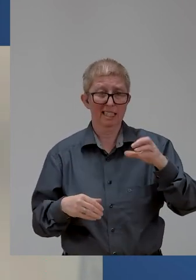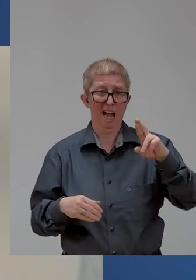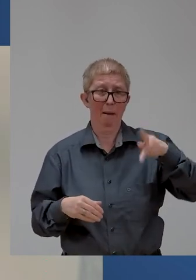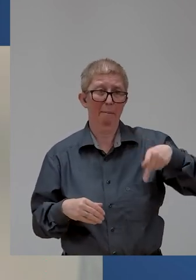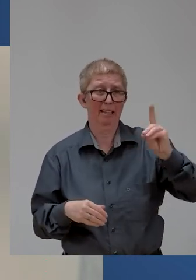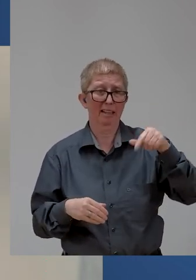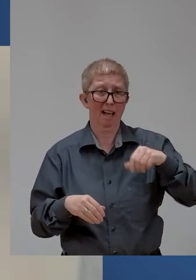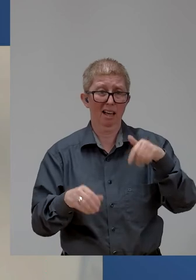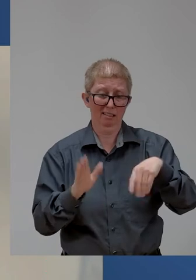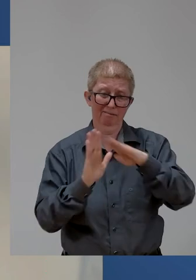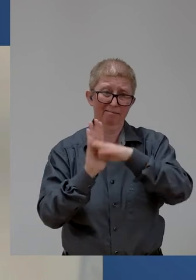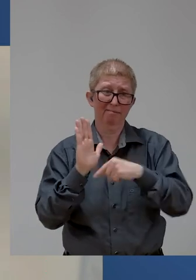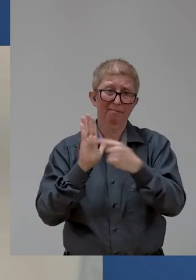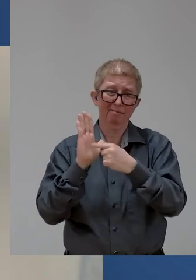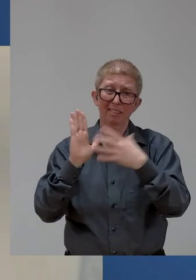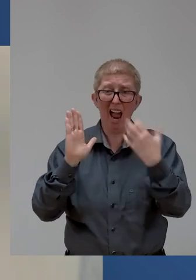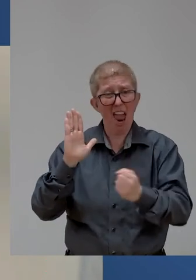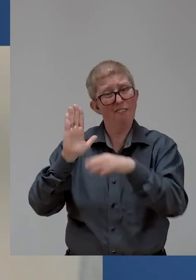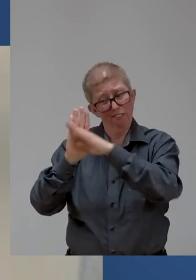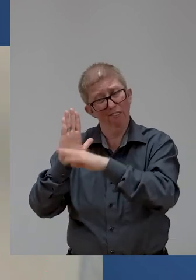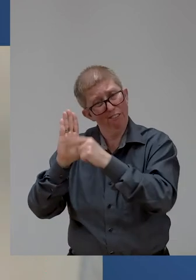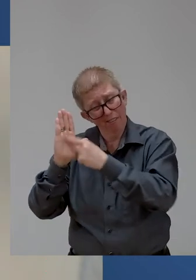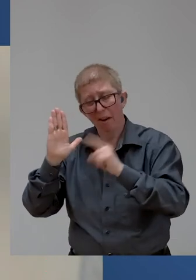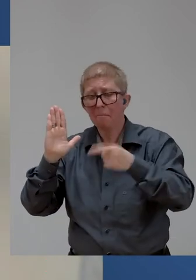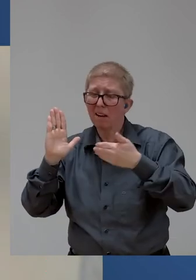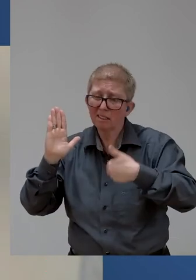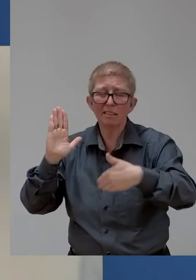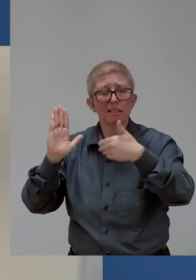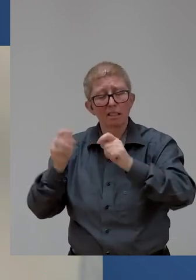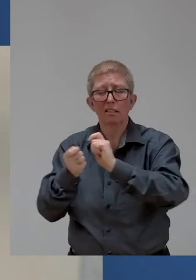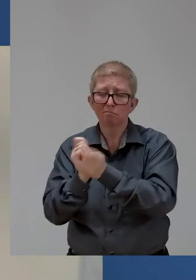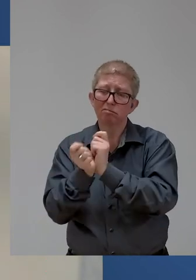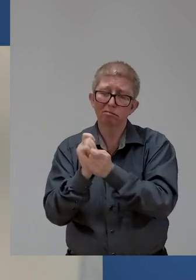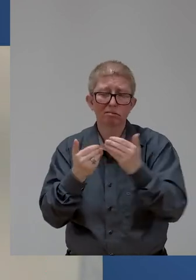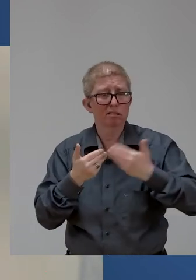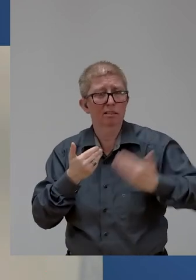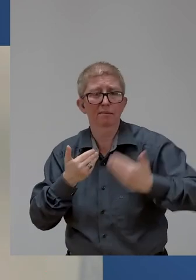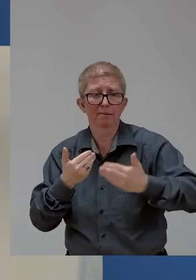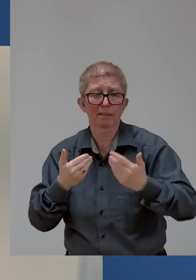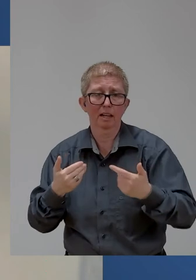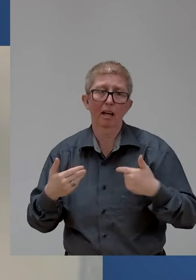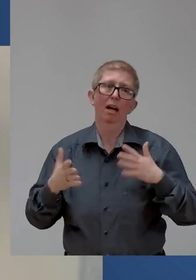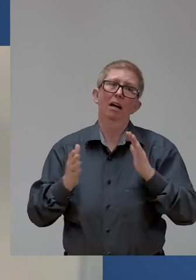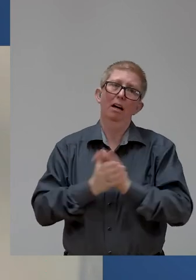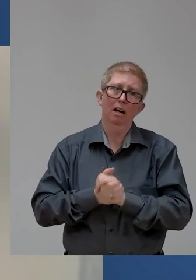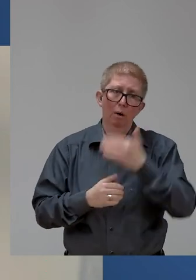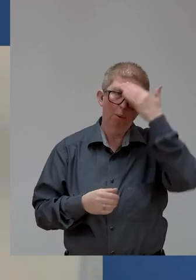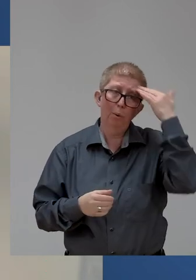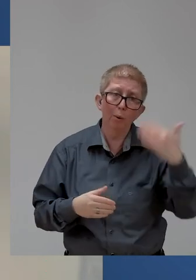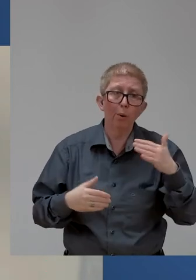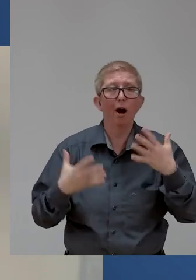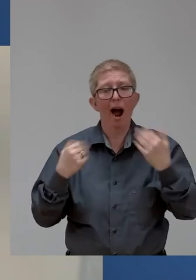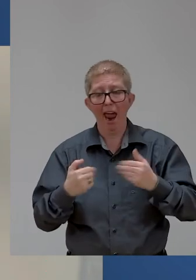I hope that in my lifetime I see a world where persons with disabilities are role models in all fields of work, and truly believe in and pursue